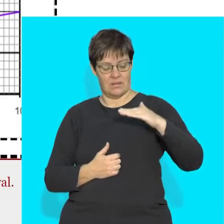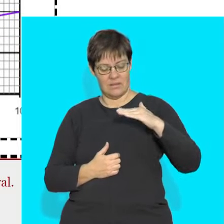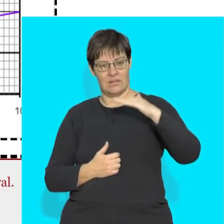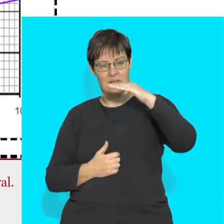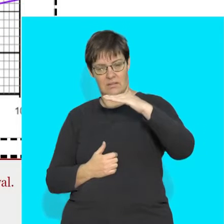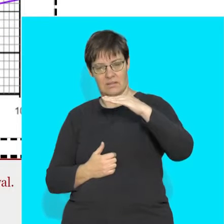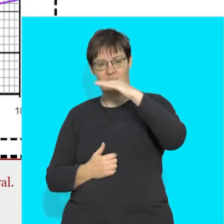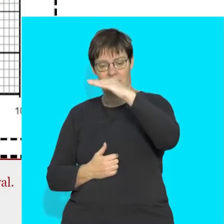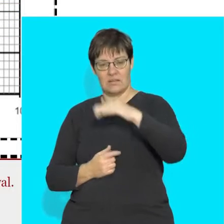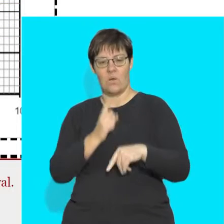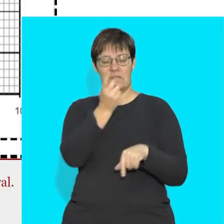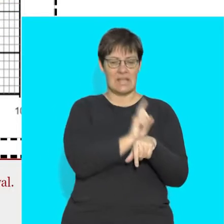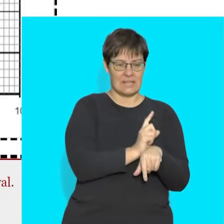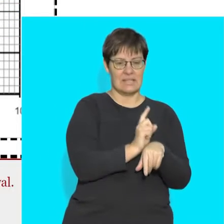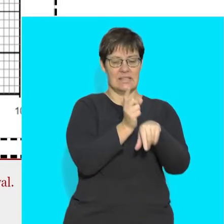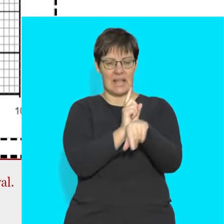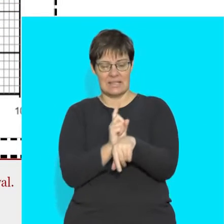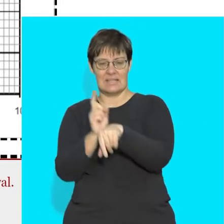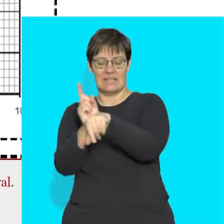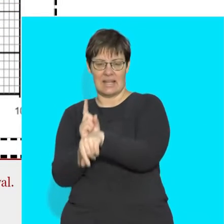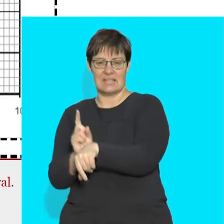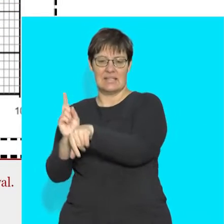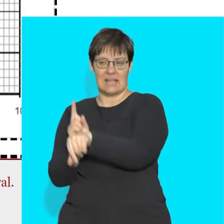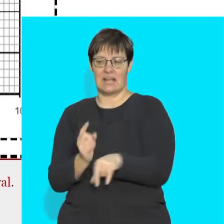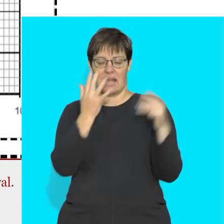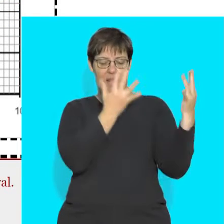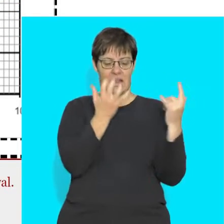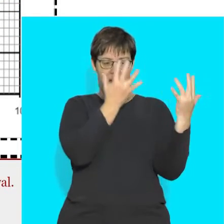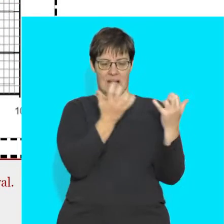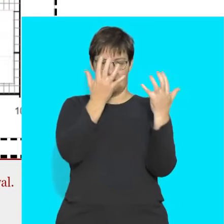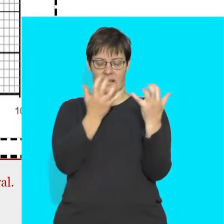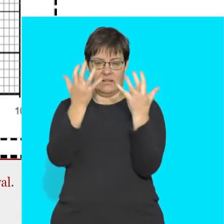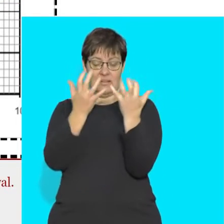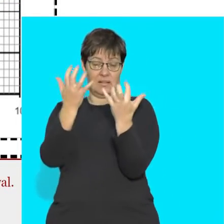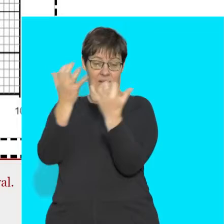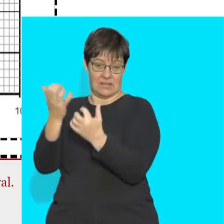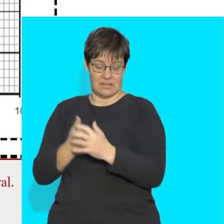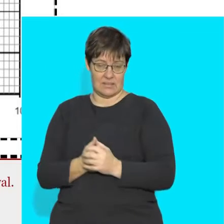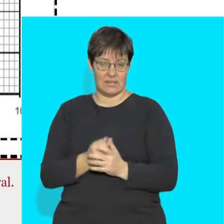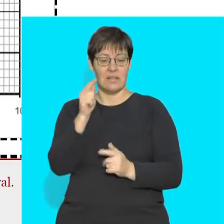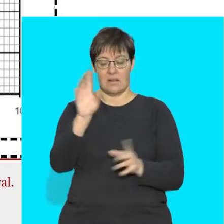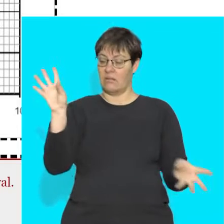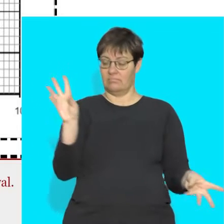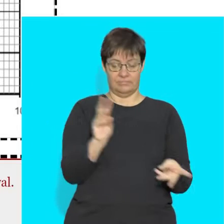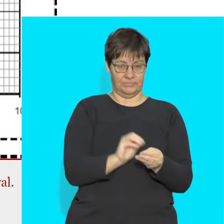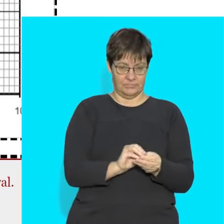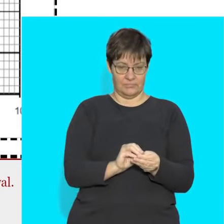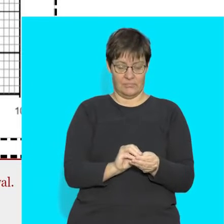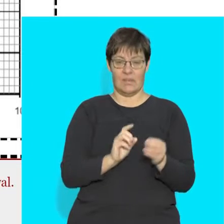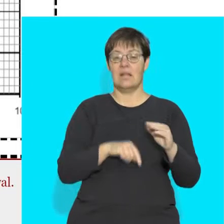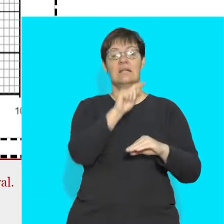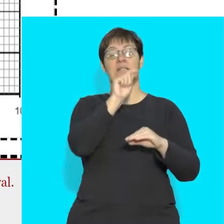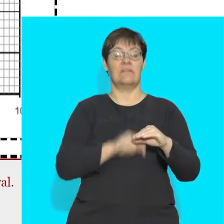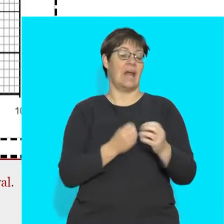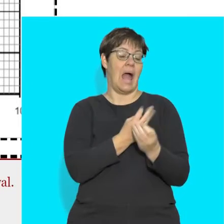every second, every point of this graph, calculate all those gradients, then add them all together and divide